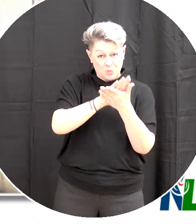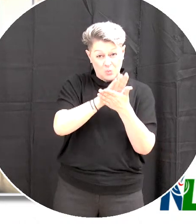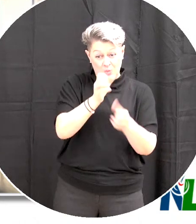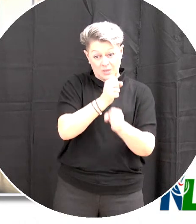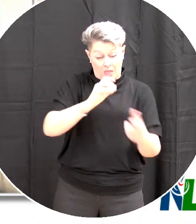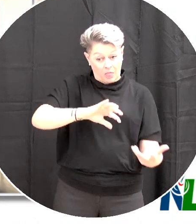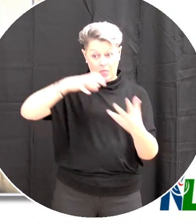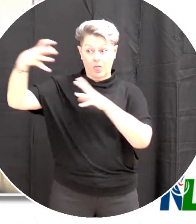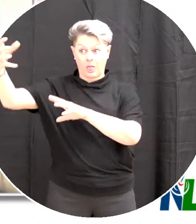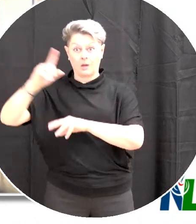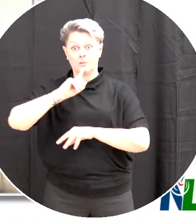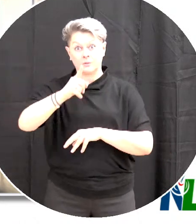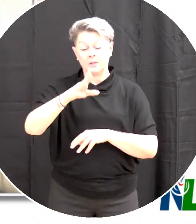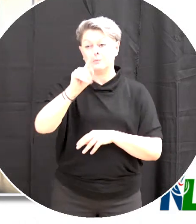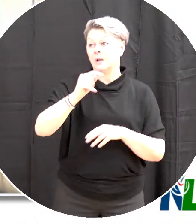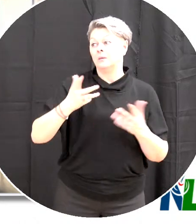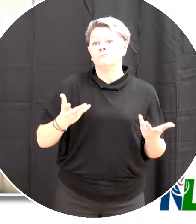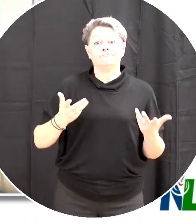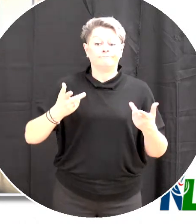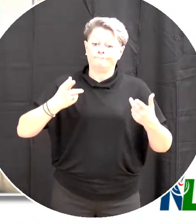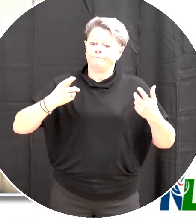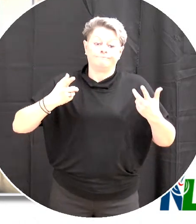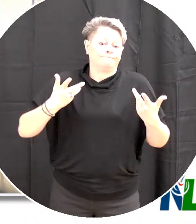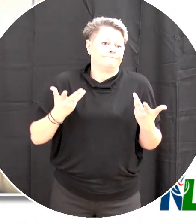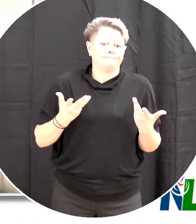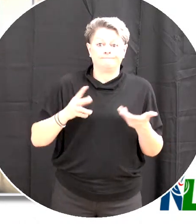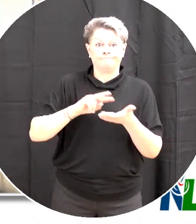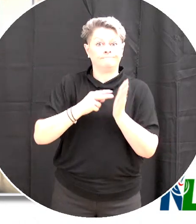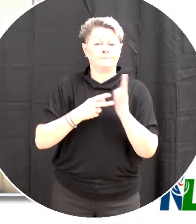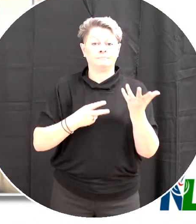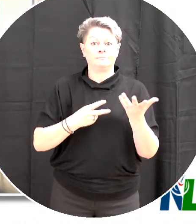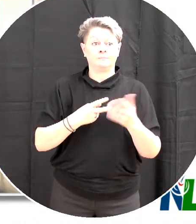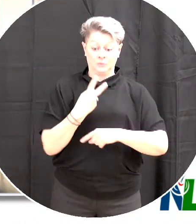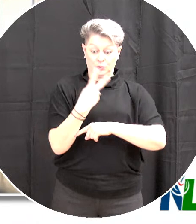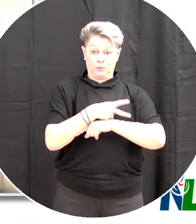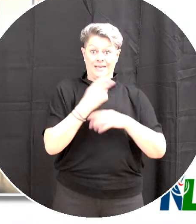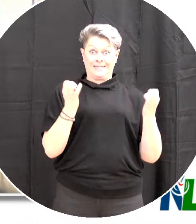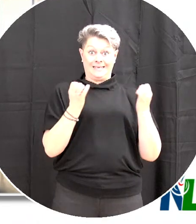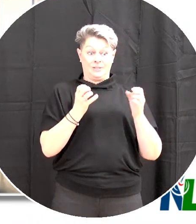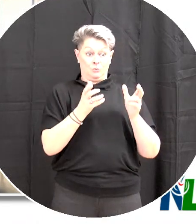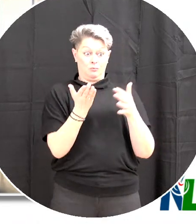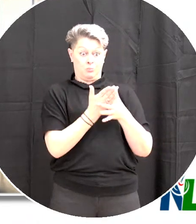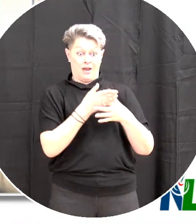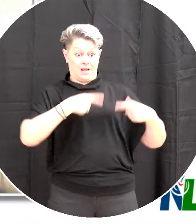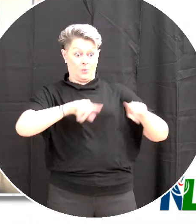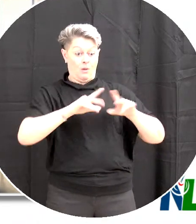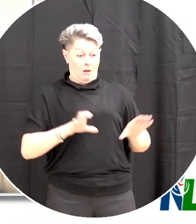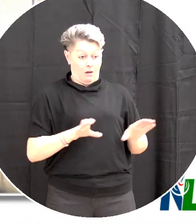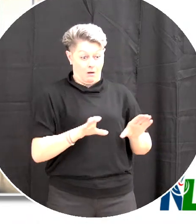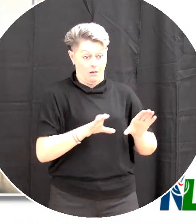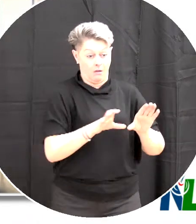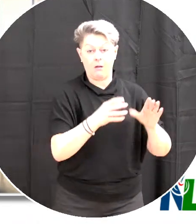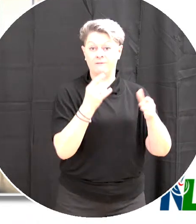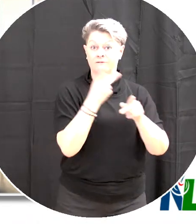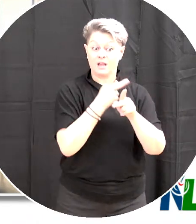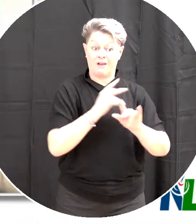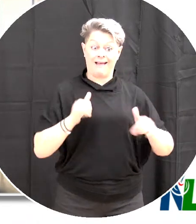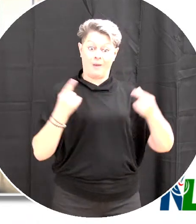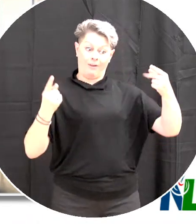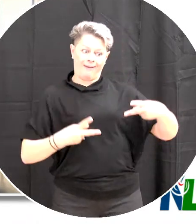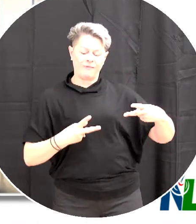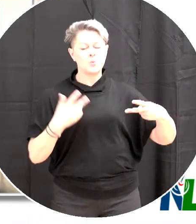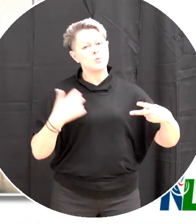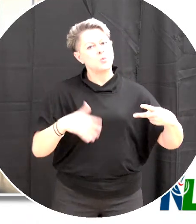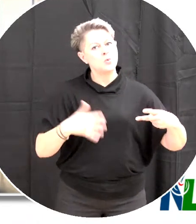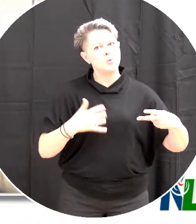were able to do it within 2 days of the Easter break speaks very highly of the professional learning team at the district,